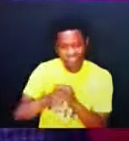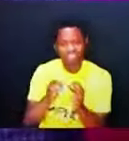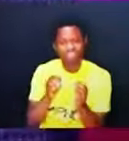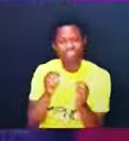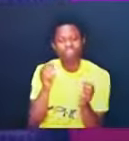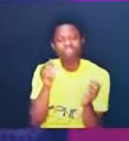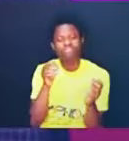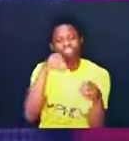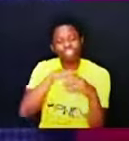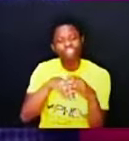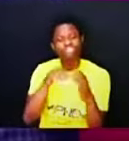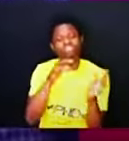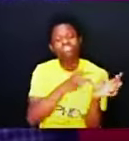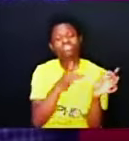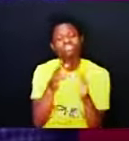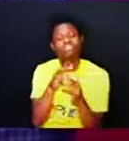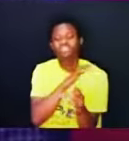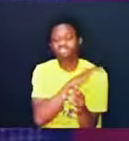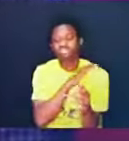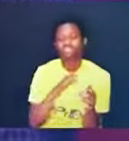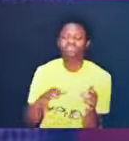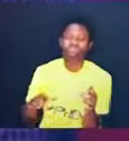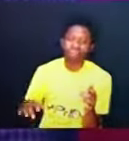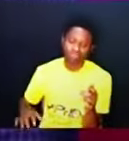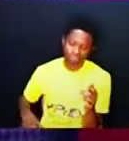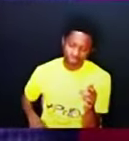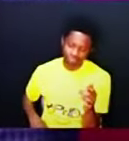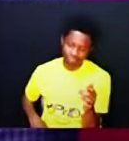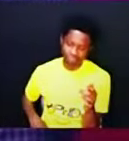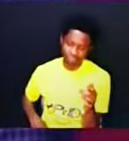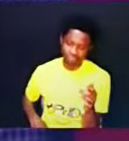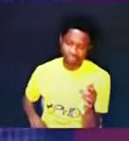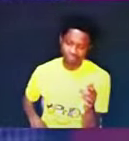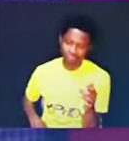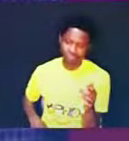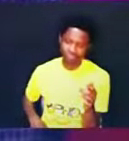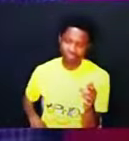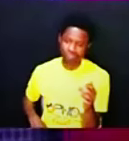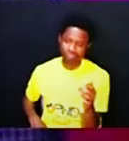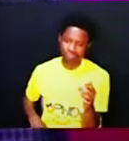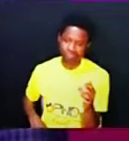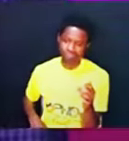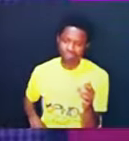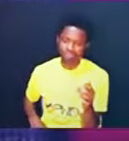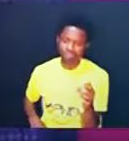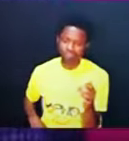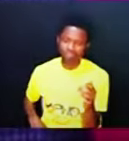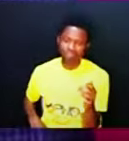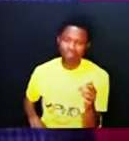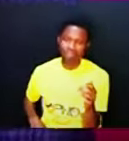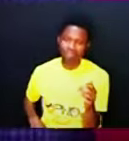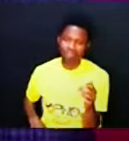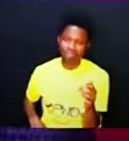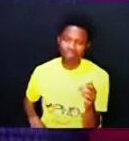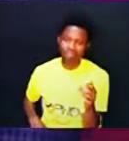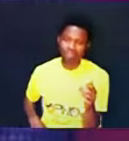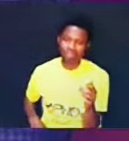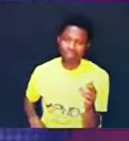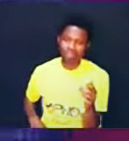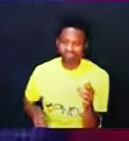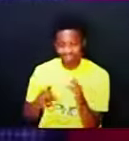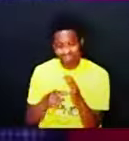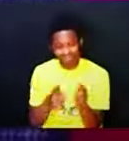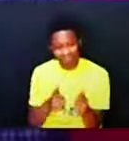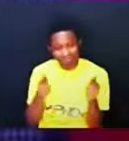akwa ana odishie niho oberema ana oba eniho biu. If you say munyina ye baako Christo Yesu mu. And then the